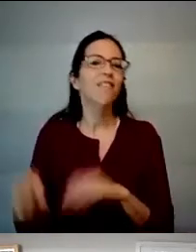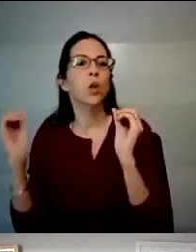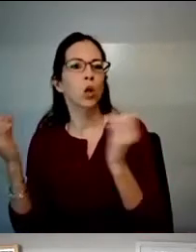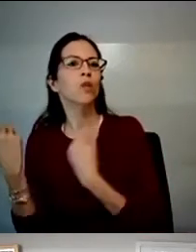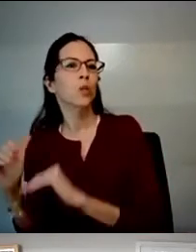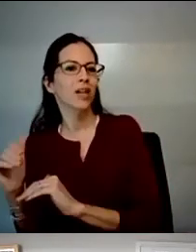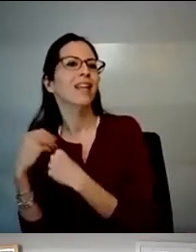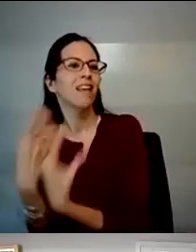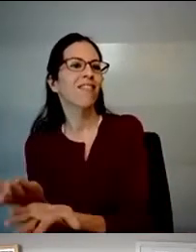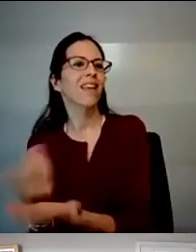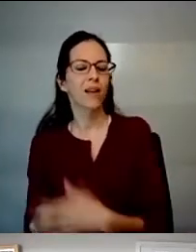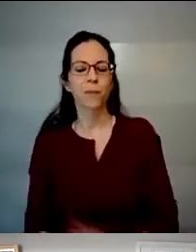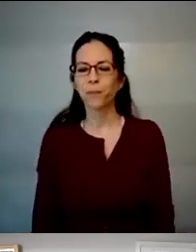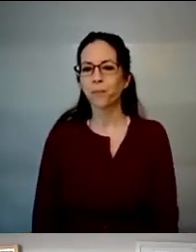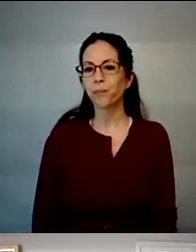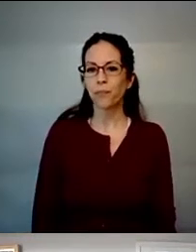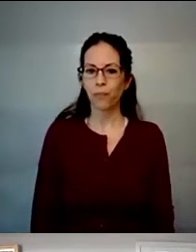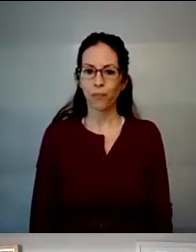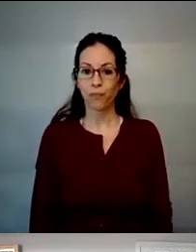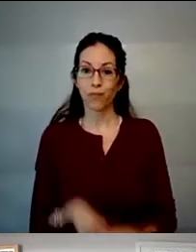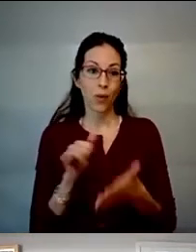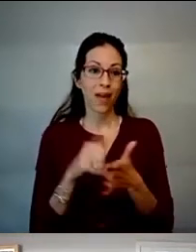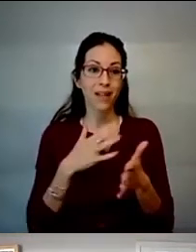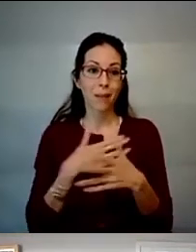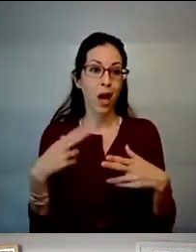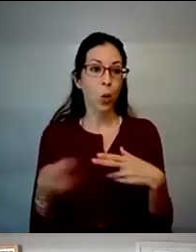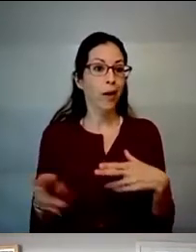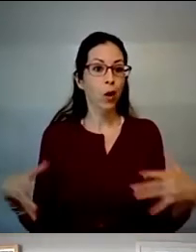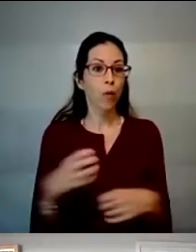giving that we deal with. So that's a quick overview.